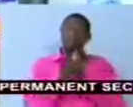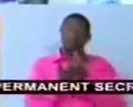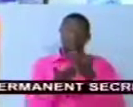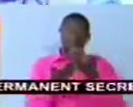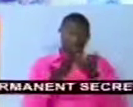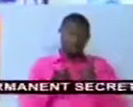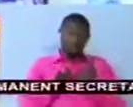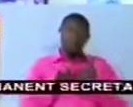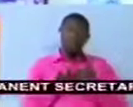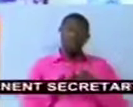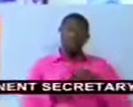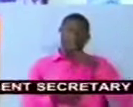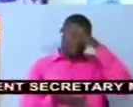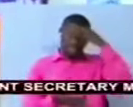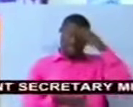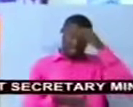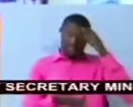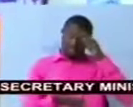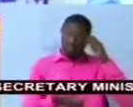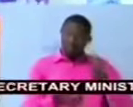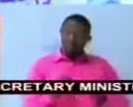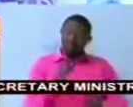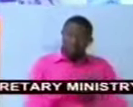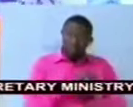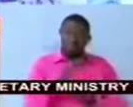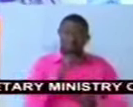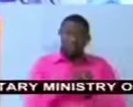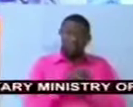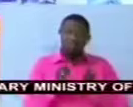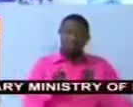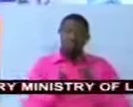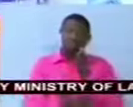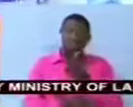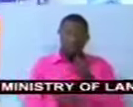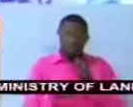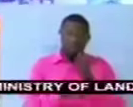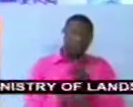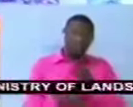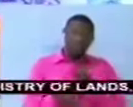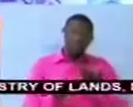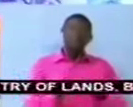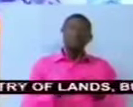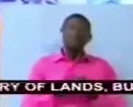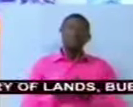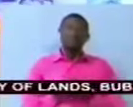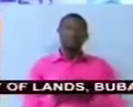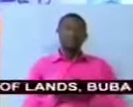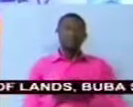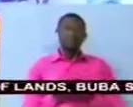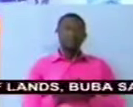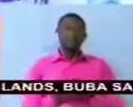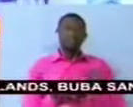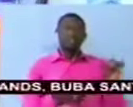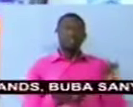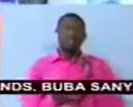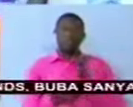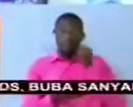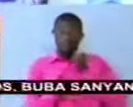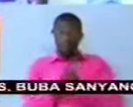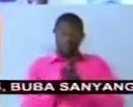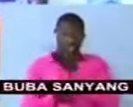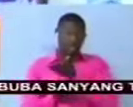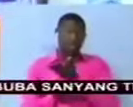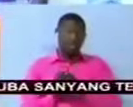ndanka. The effort that I made and I was given loan by the bank and I Islamic bank ngi ni dama guñ fen. Islamic bank is